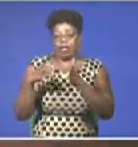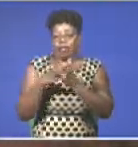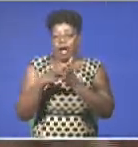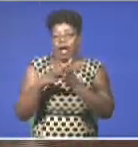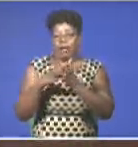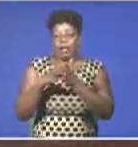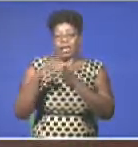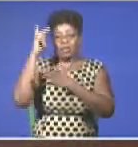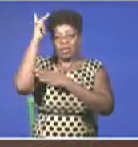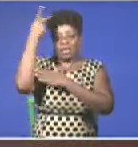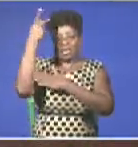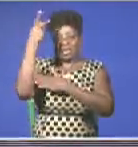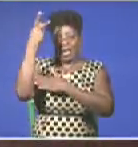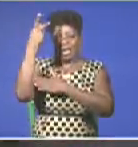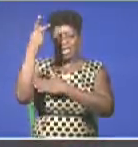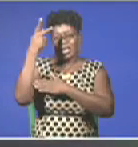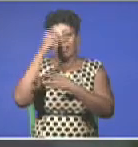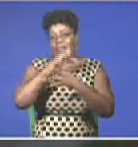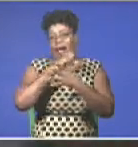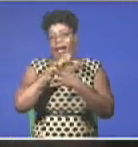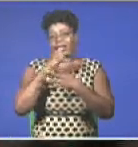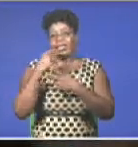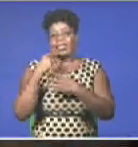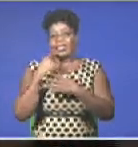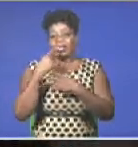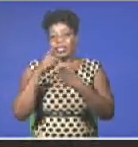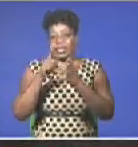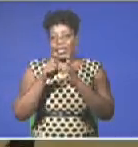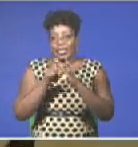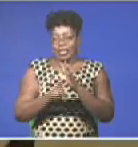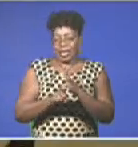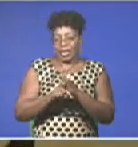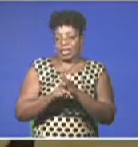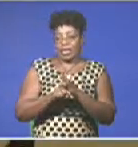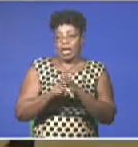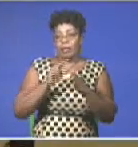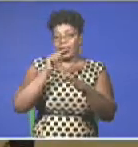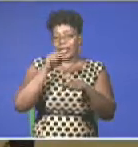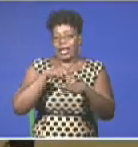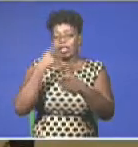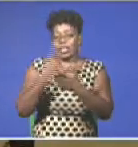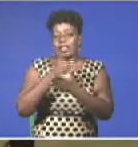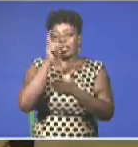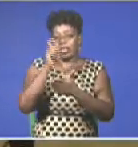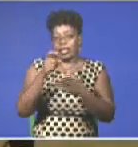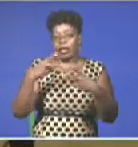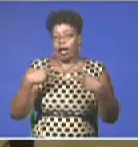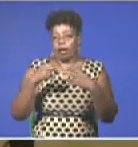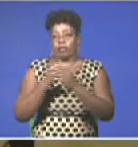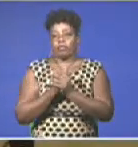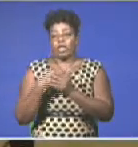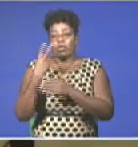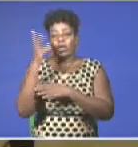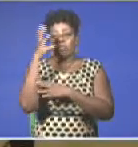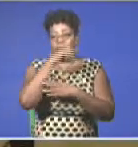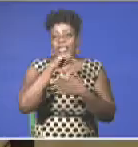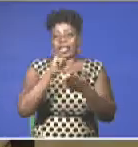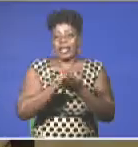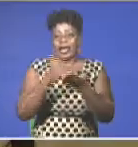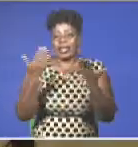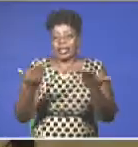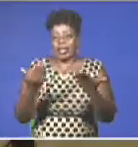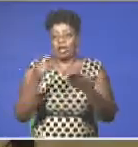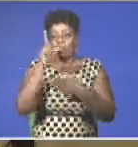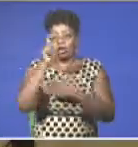in the Bahamas, but a serious national discussion must be had. I think we miss that here in the Bahamas. We need to learn